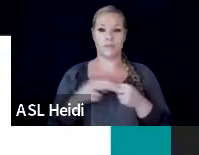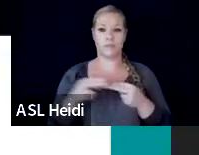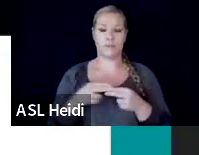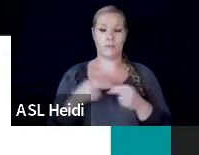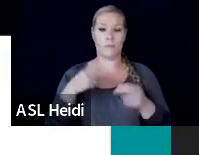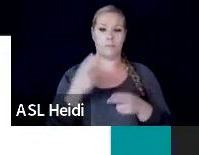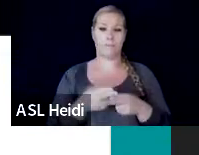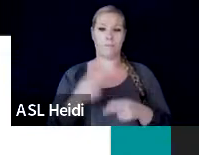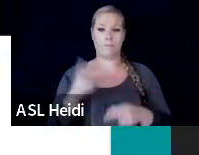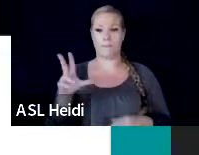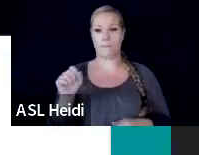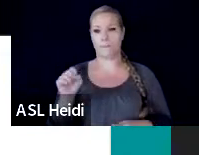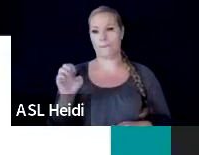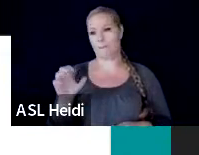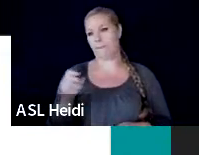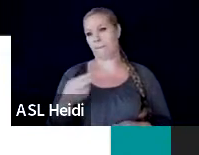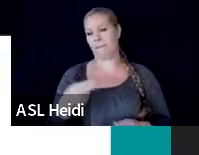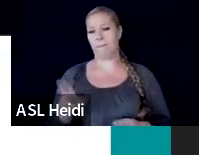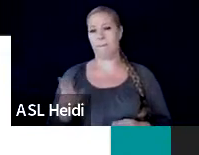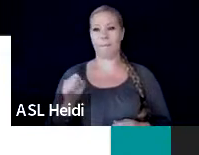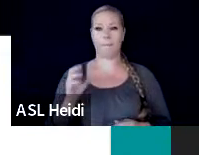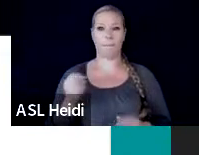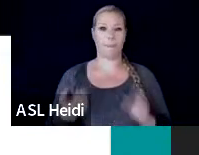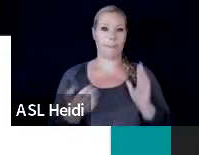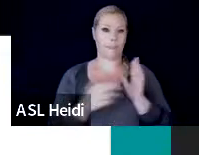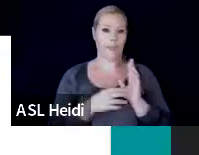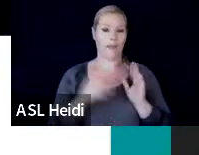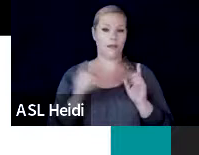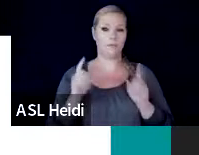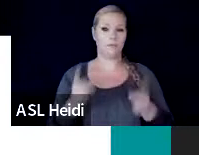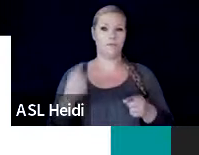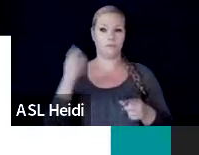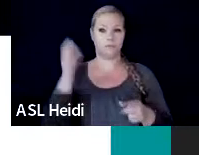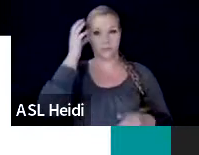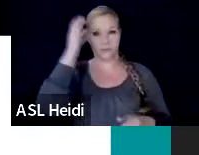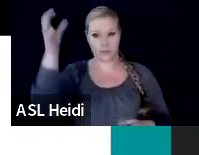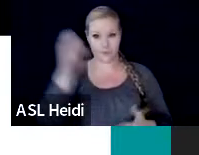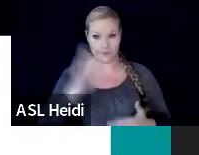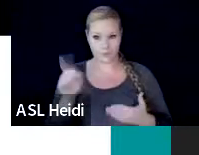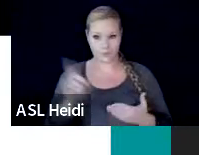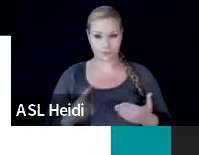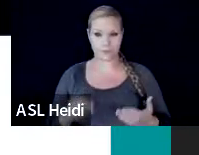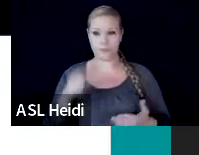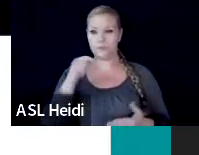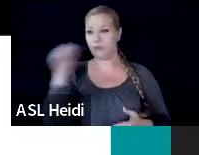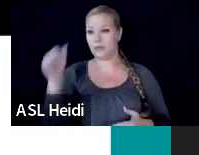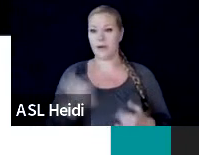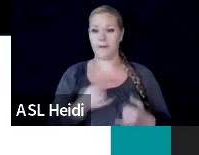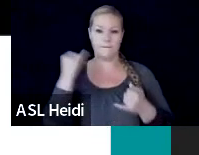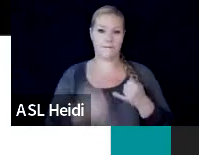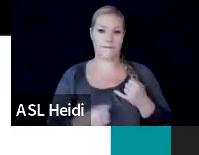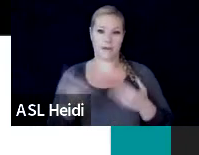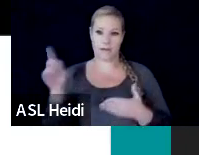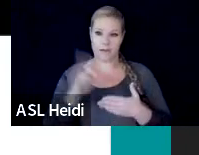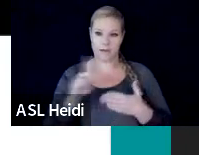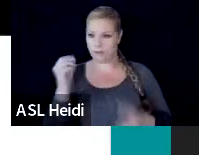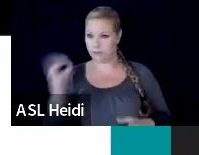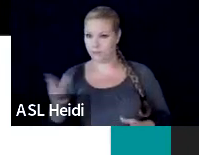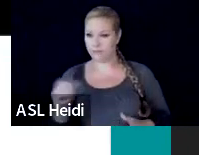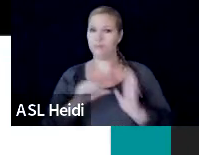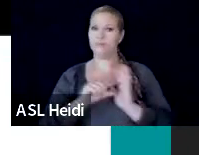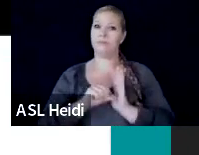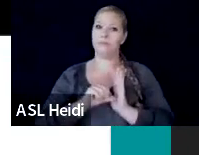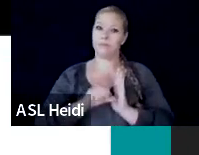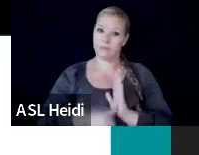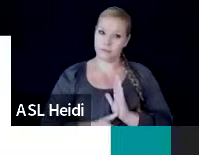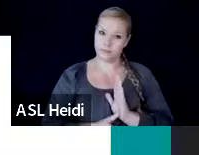take 30 seconds. So again, these are the conceptual designs. They are not final design. I want to reiterate that. These are